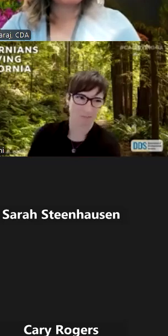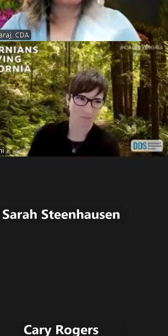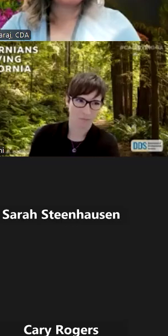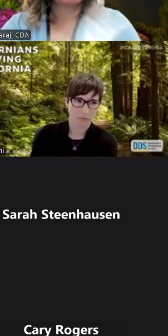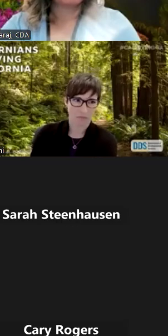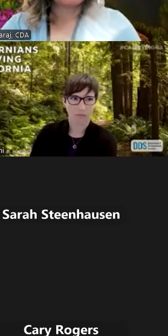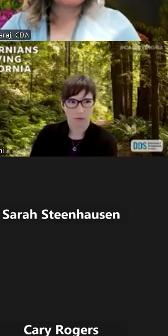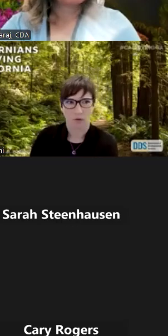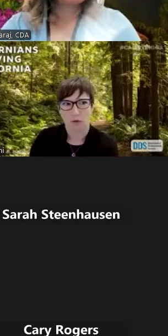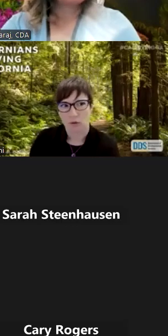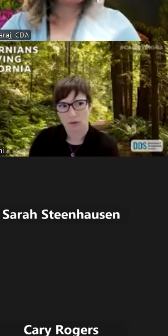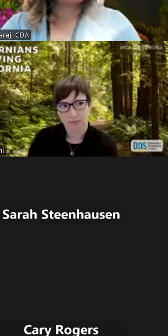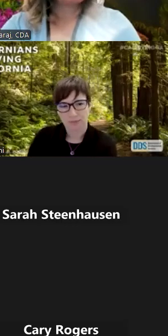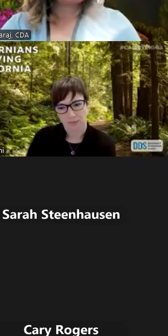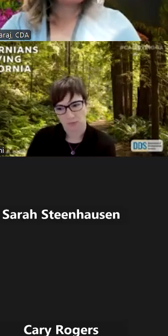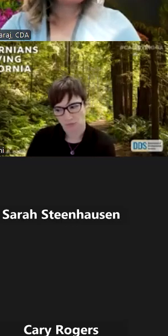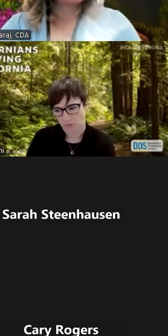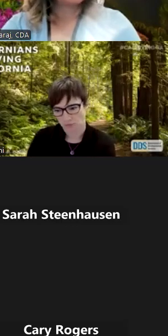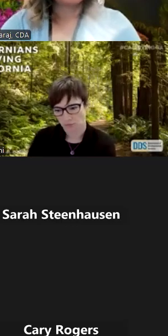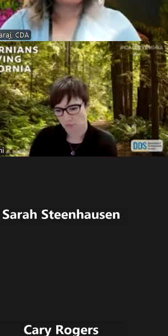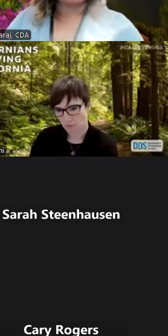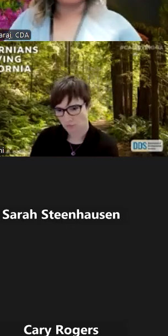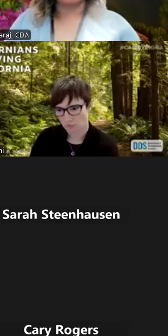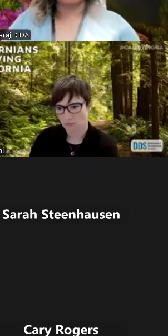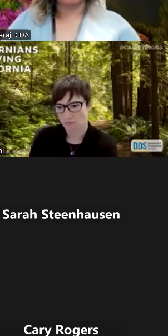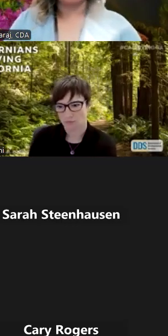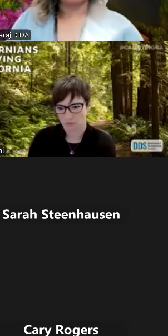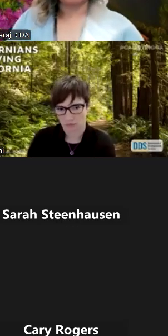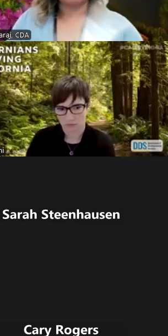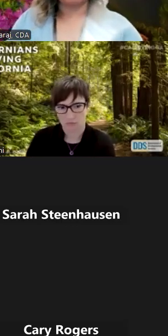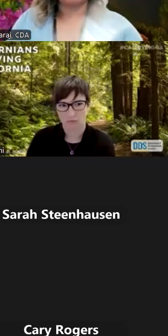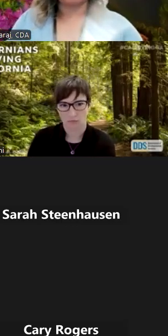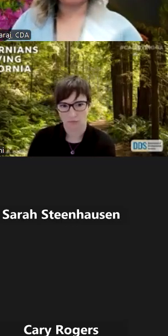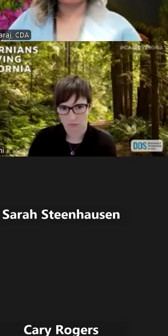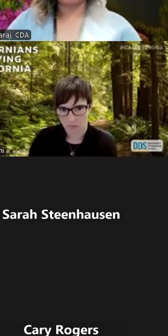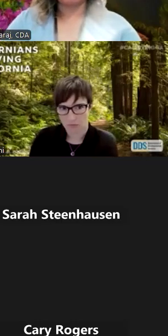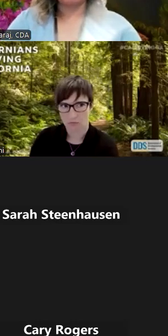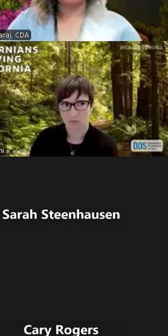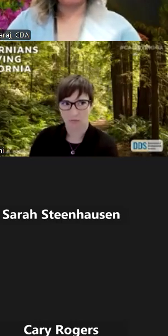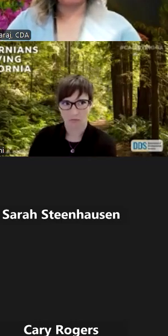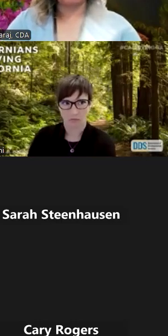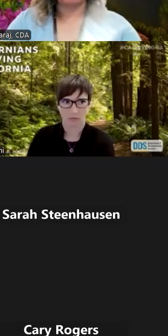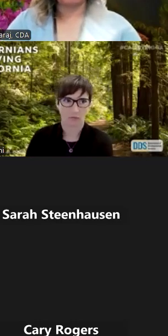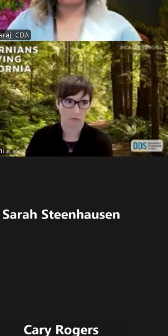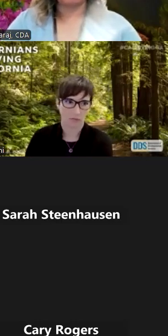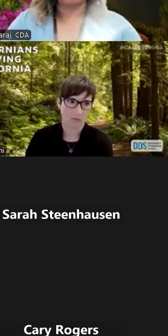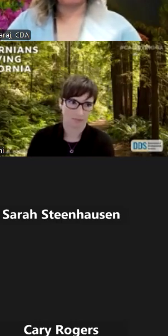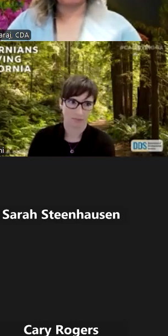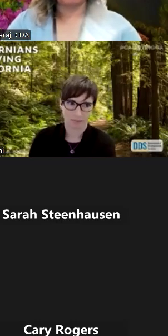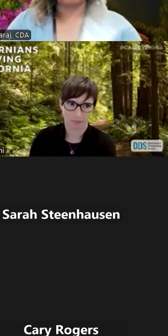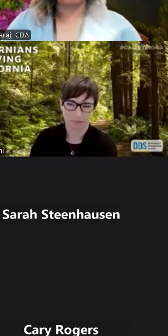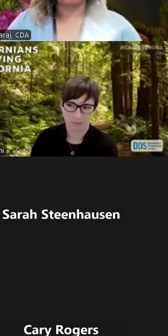But if we structure it and give people some hope that they can find support,